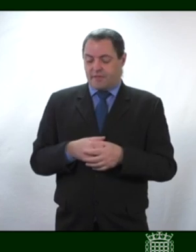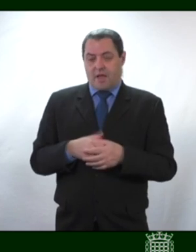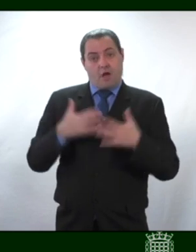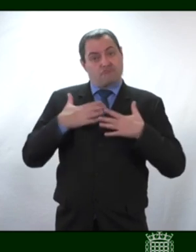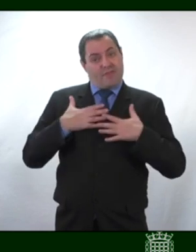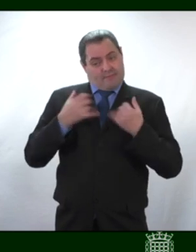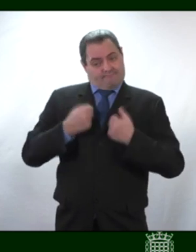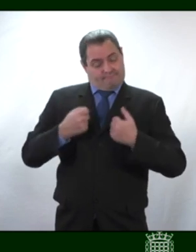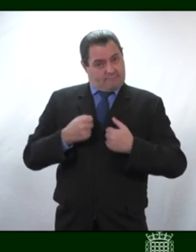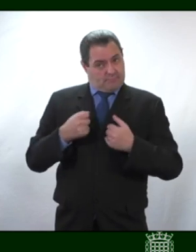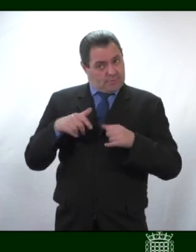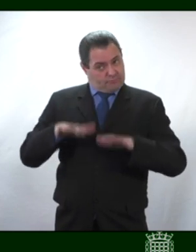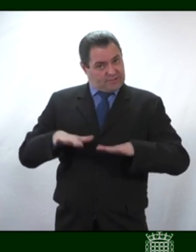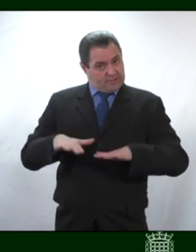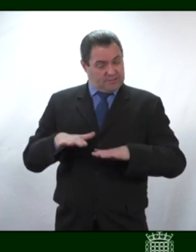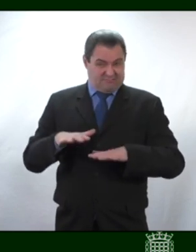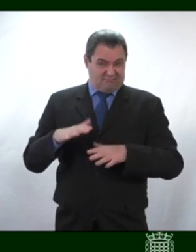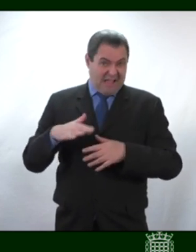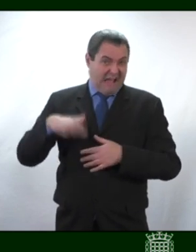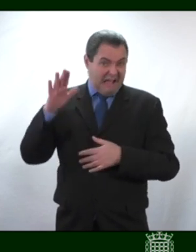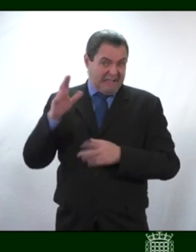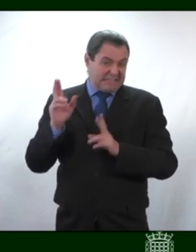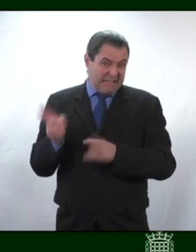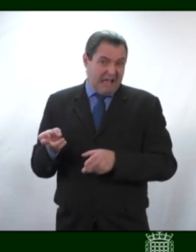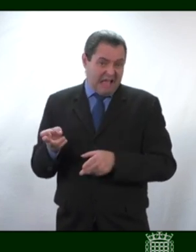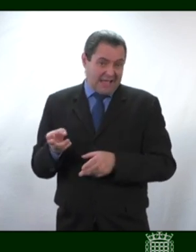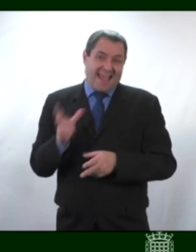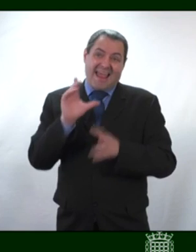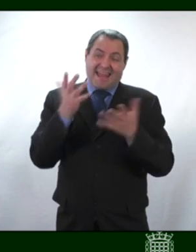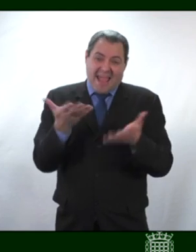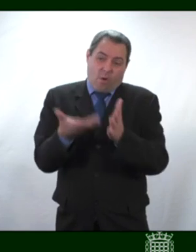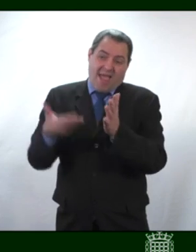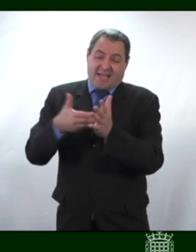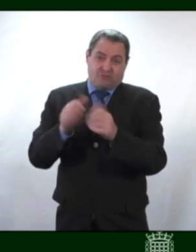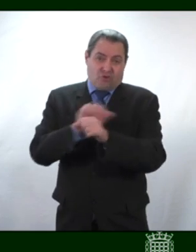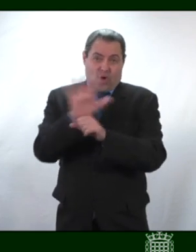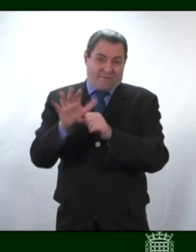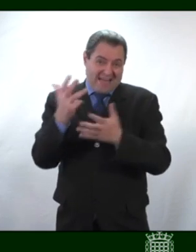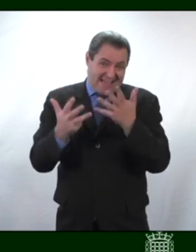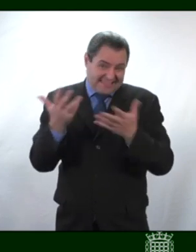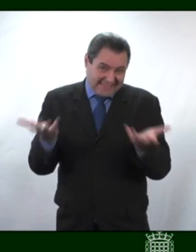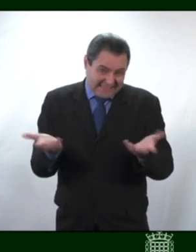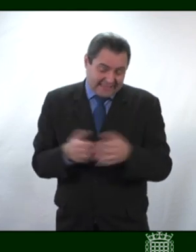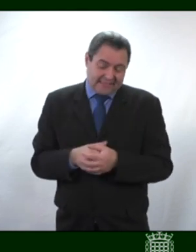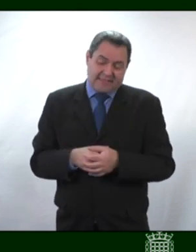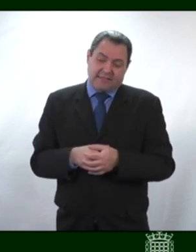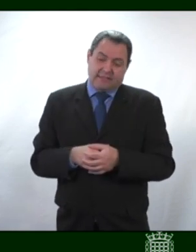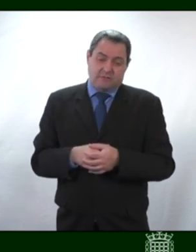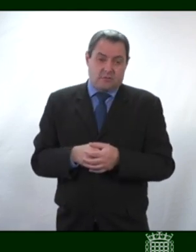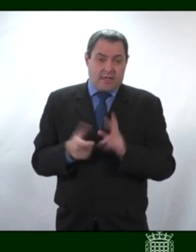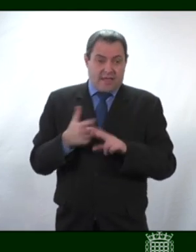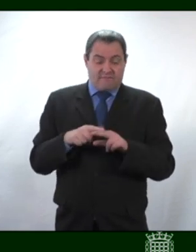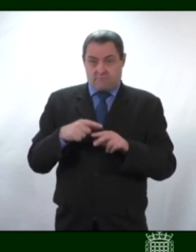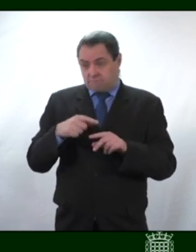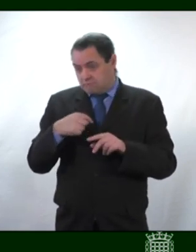deaths in the UK, and that includes COVID-19, of course, what reassurances can the Secretary of State offer me and those people who suffer from it,